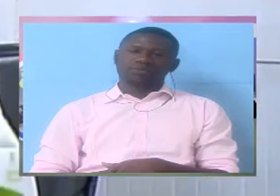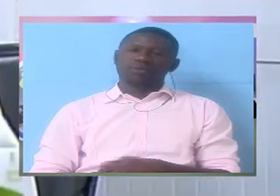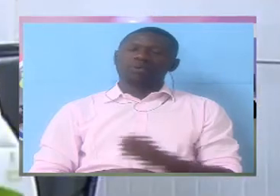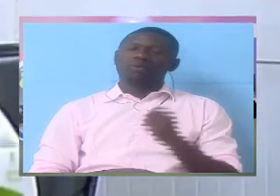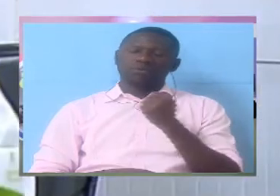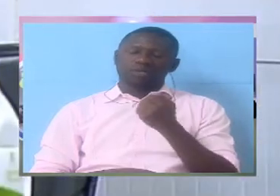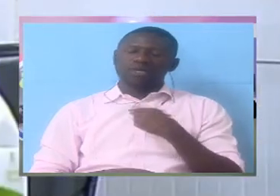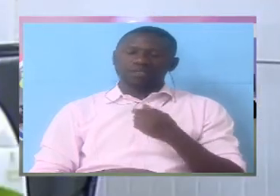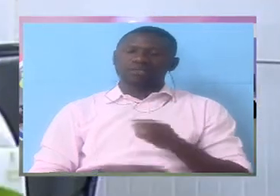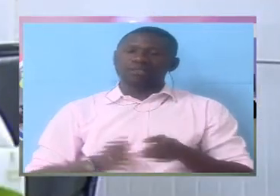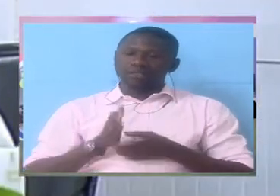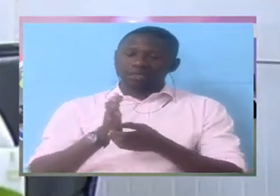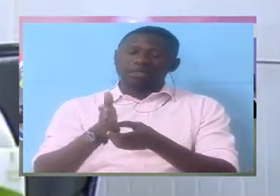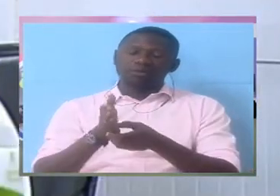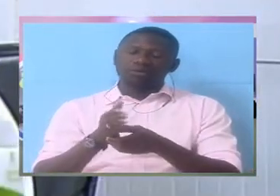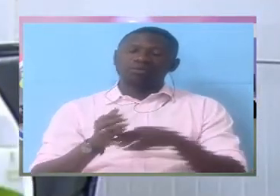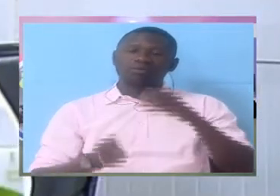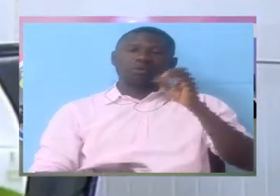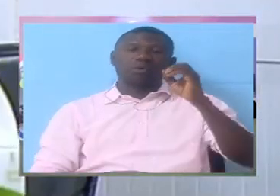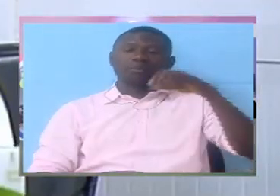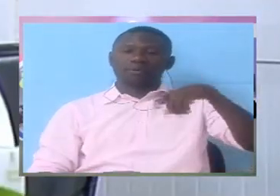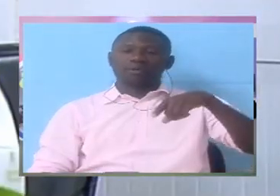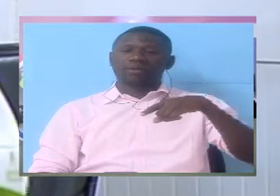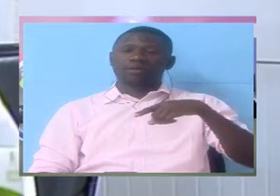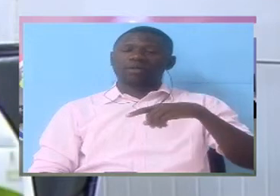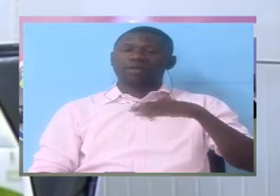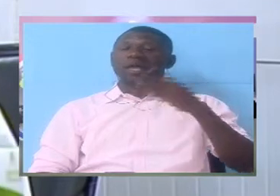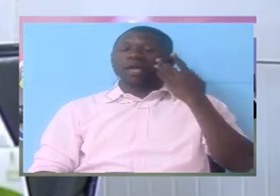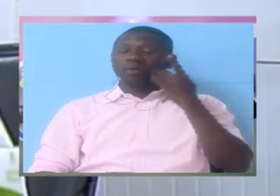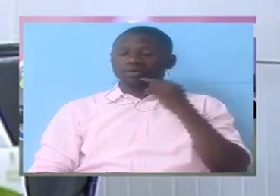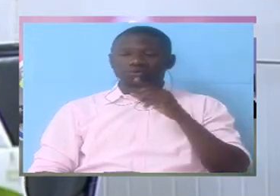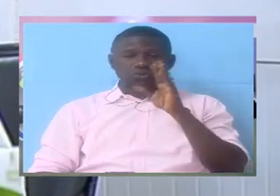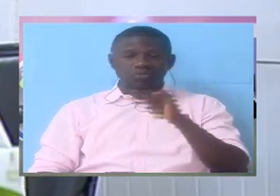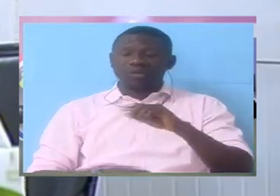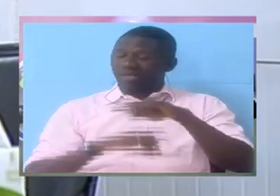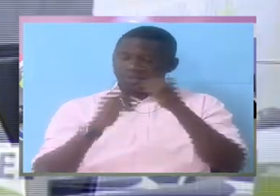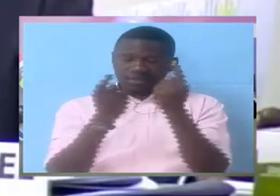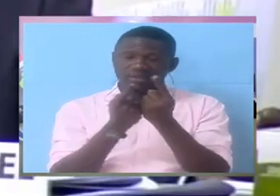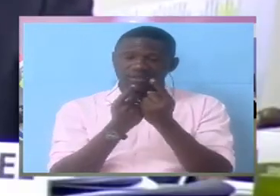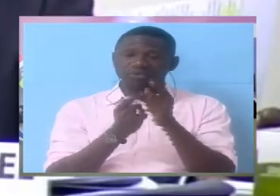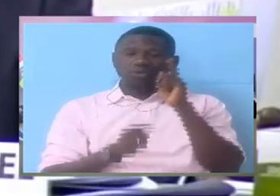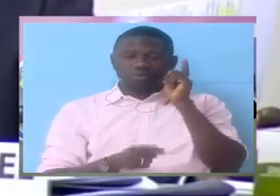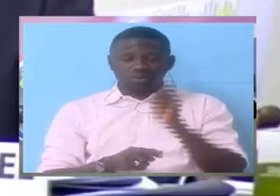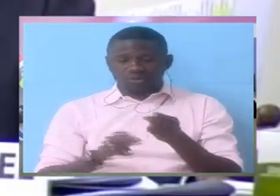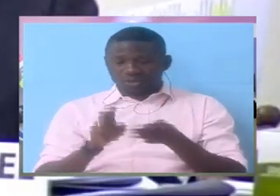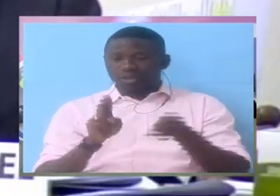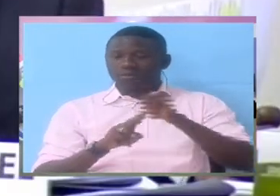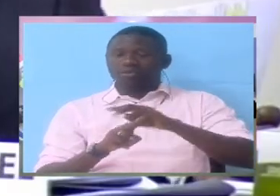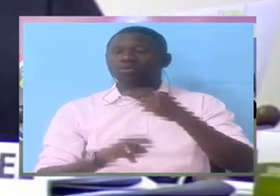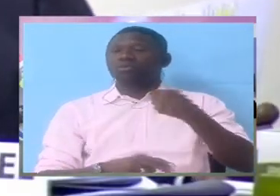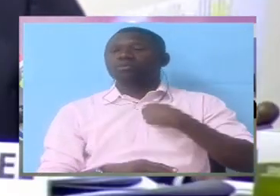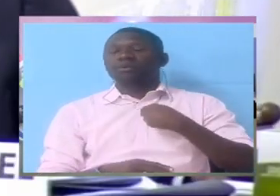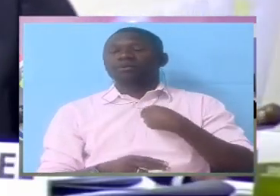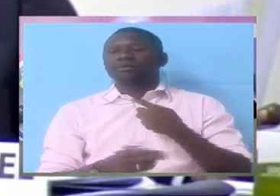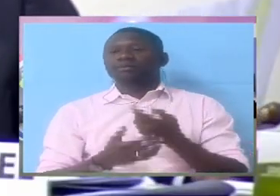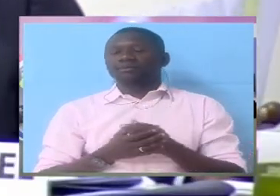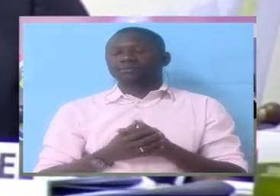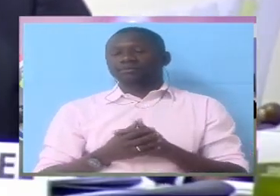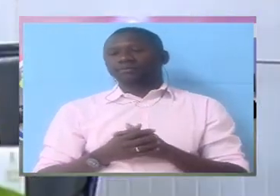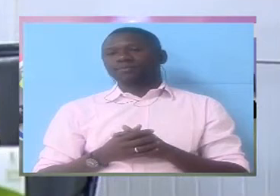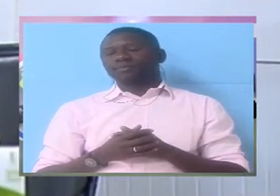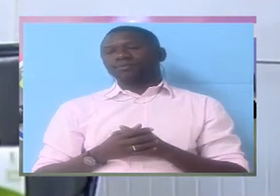of operations, as operatives, when you do anything, you report to me. Kato director of operations lam